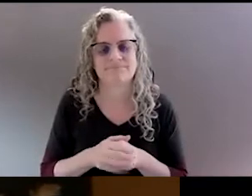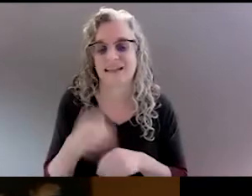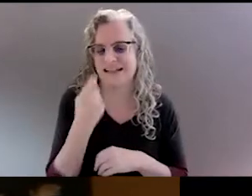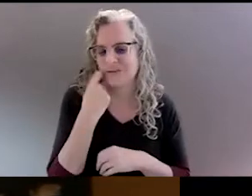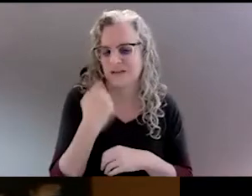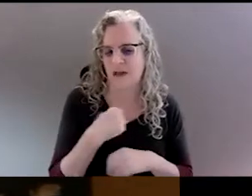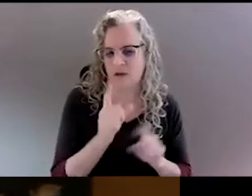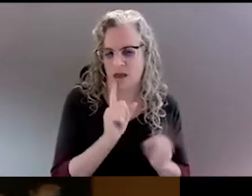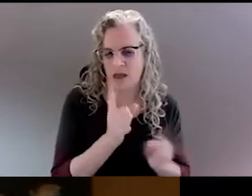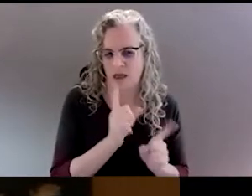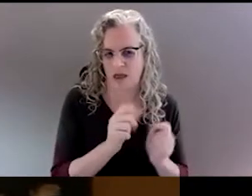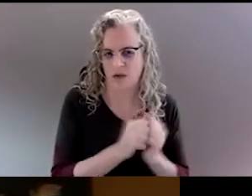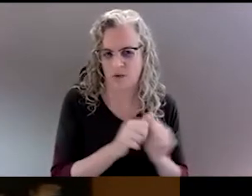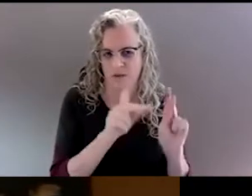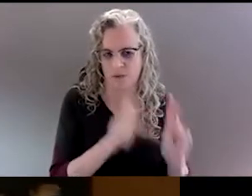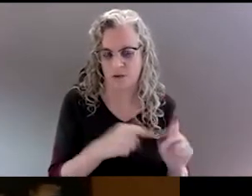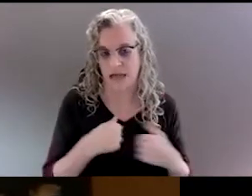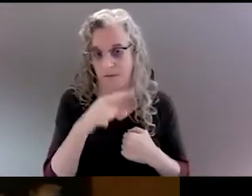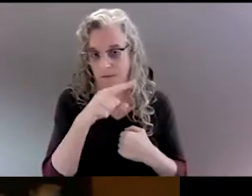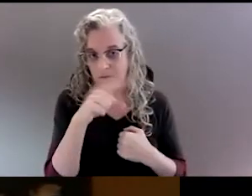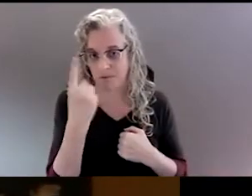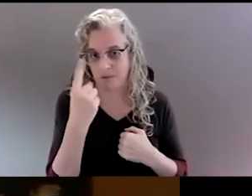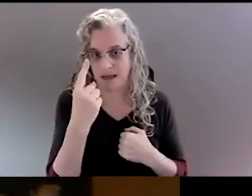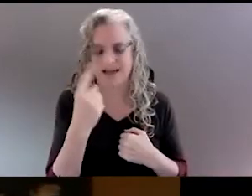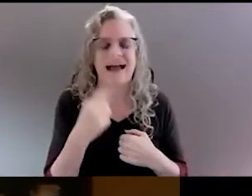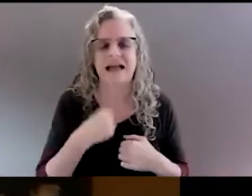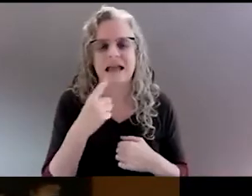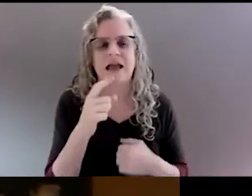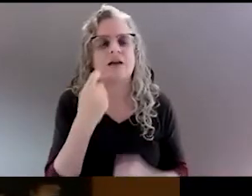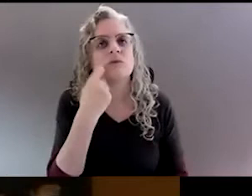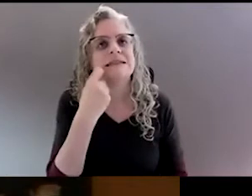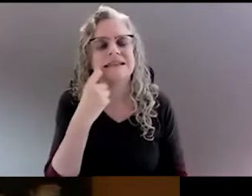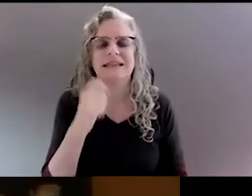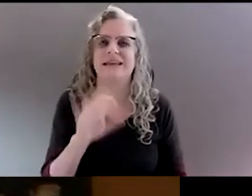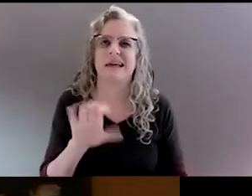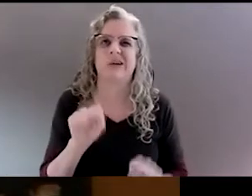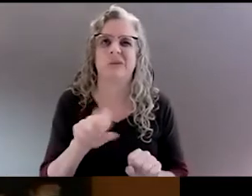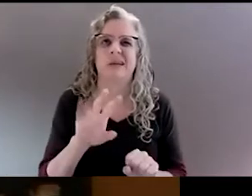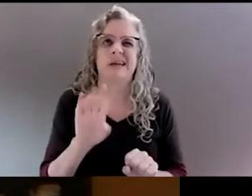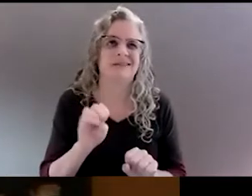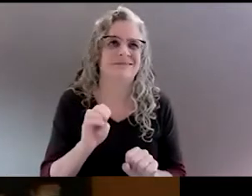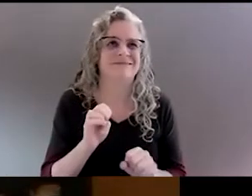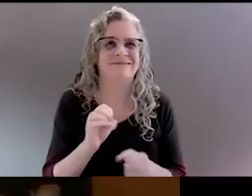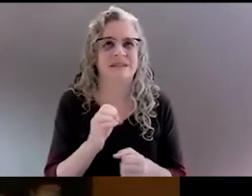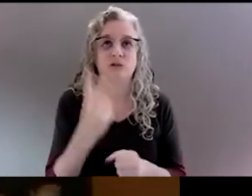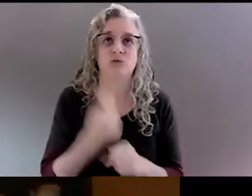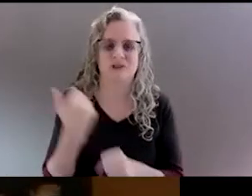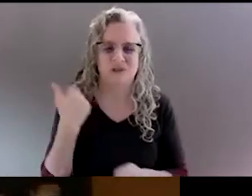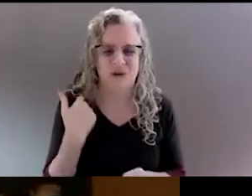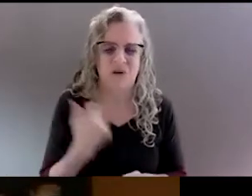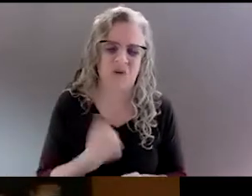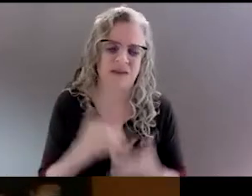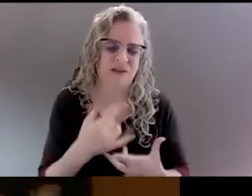I'm Black, so the other day could be like 2 years ago or 2 weeks ago. So don't worry about that. And that what we